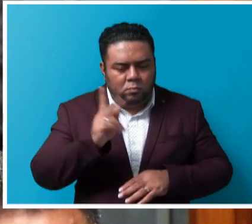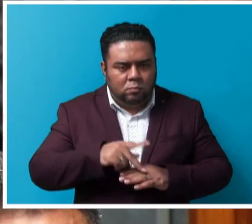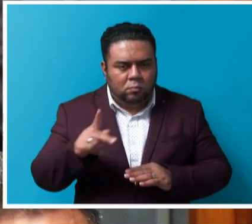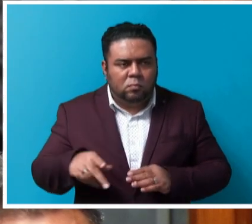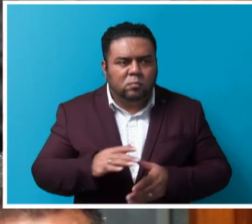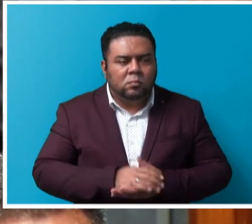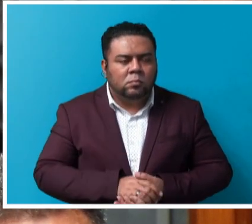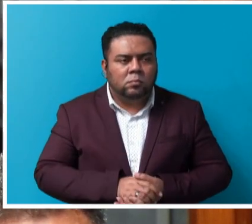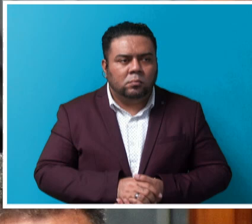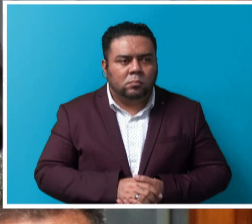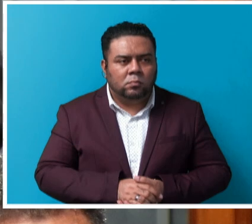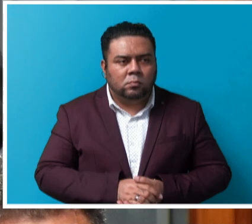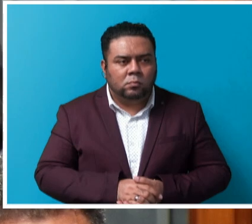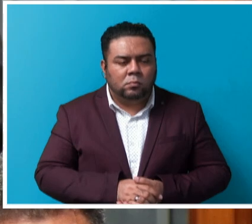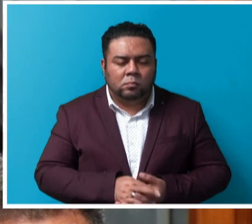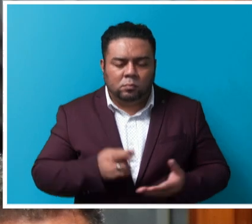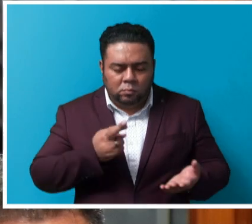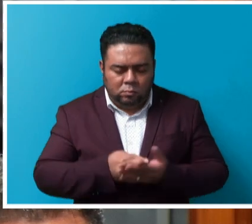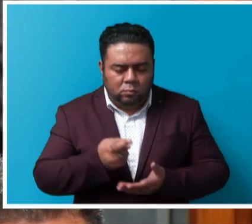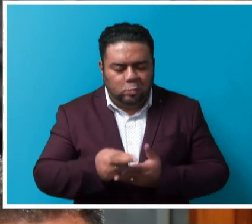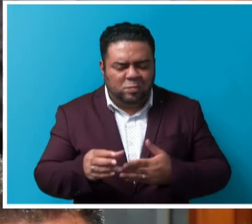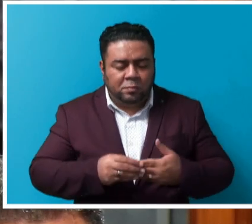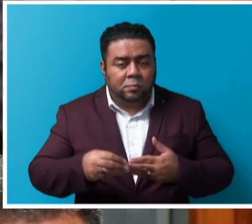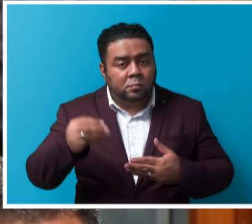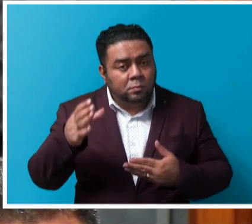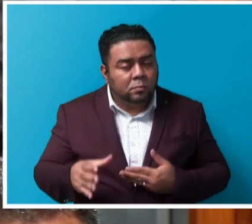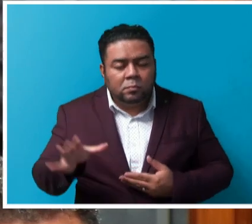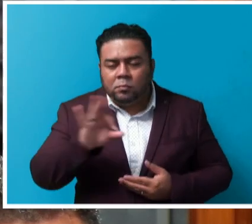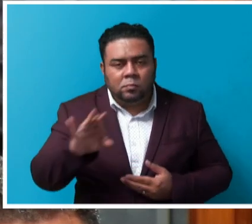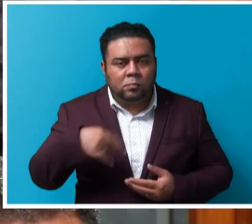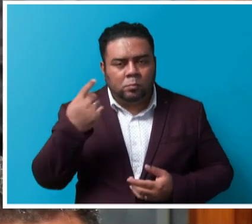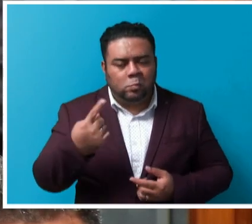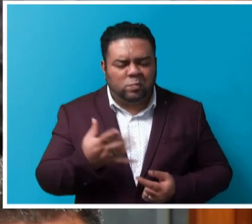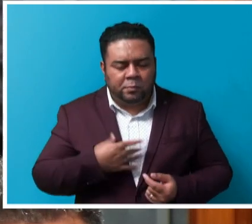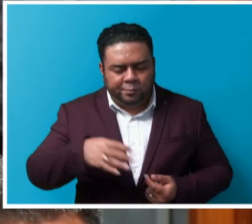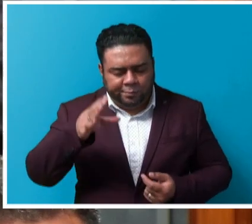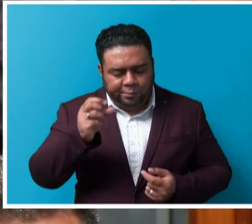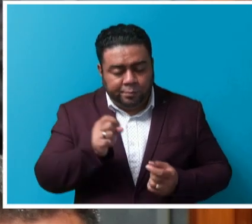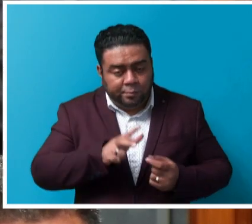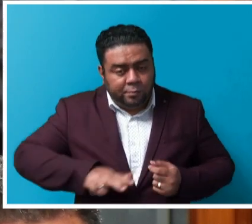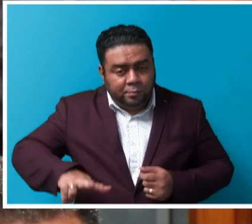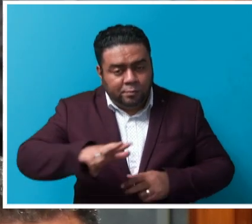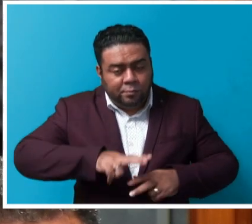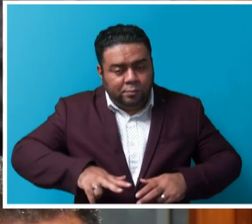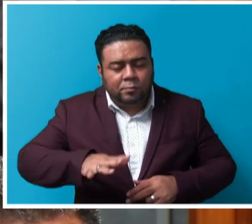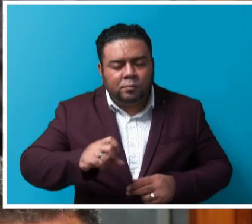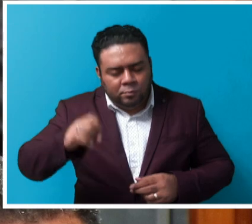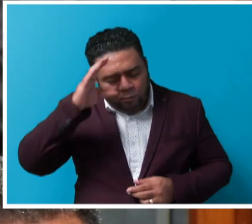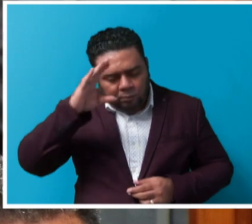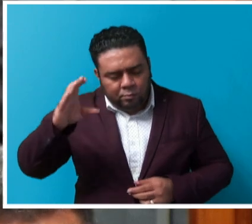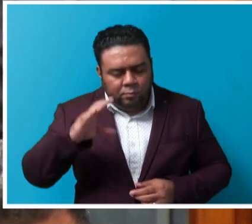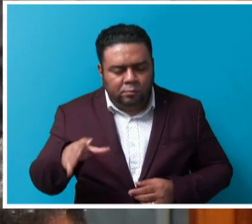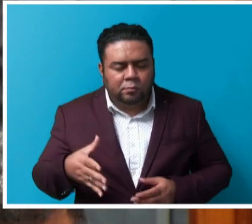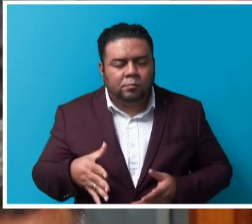position as a true leader not only for the Vanua, but of our country. The establishment of the Truth